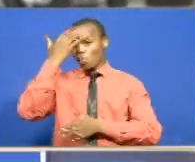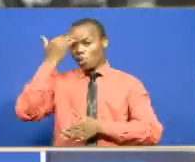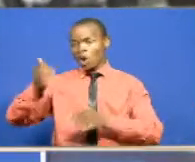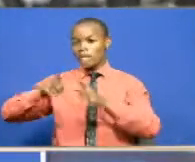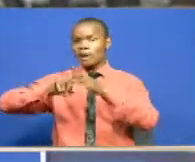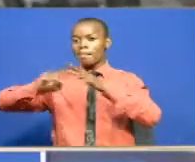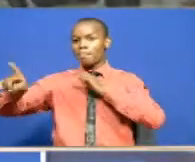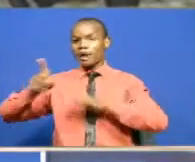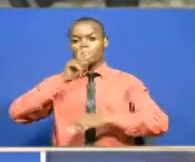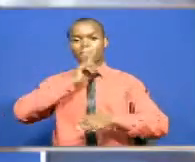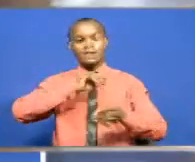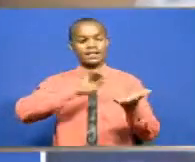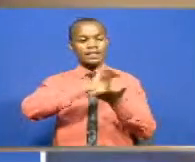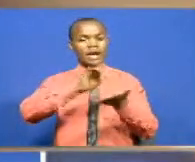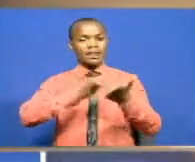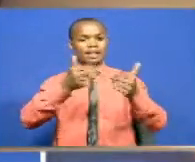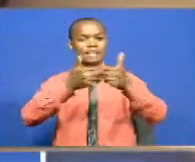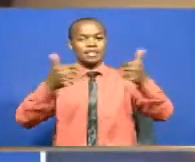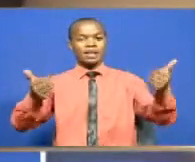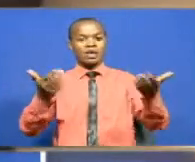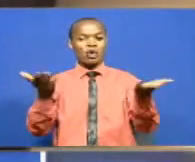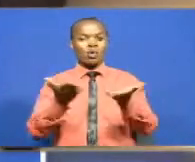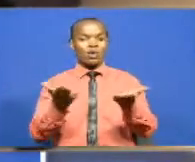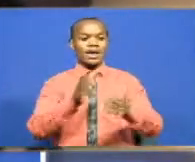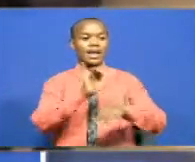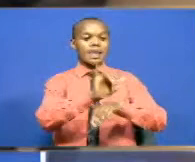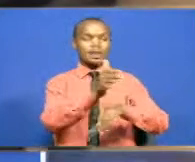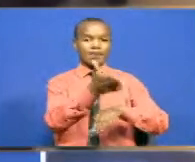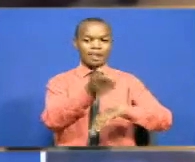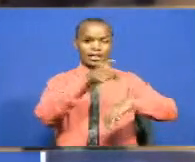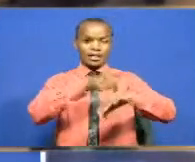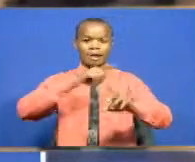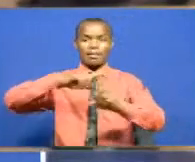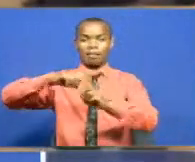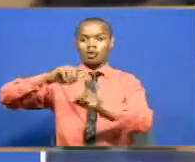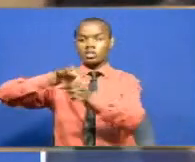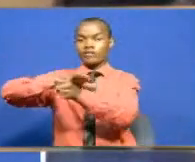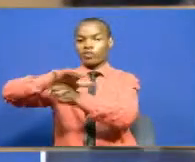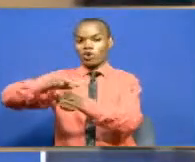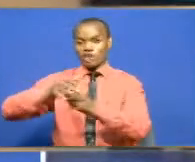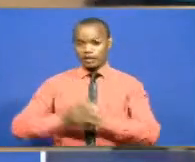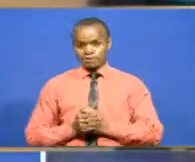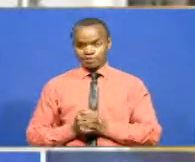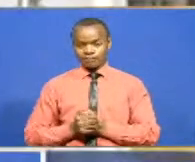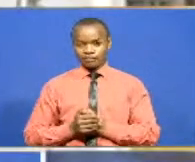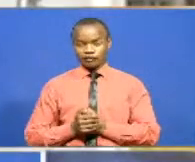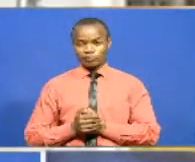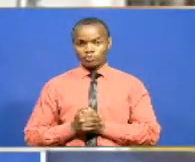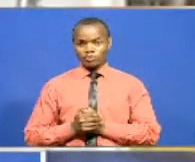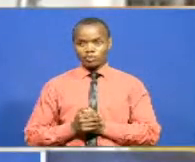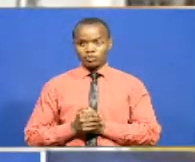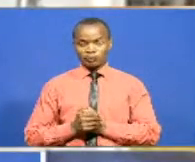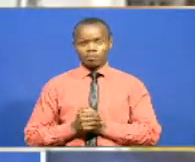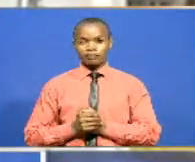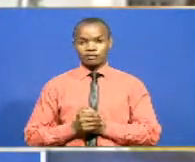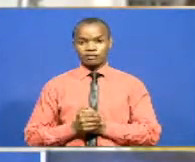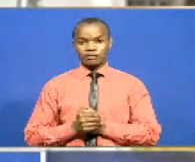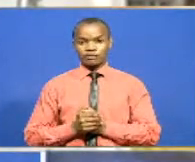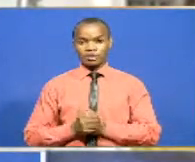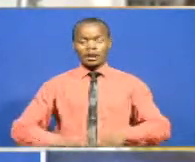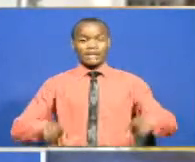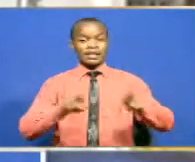isolation center where he had been quarantined after testing positive for COVID-19. over fears of stigmatization.